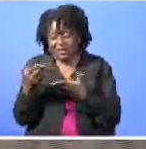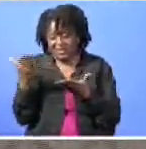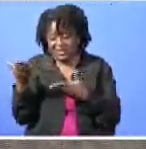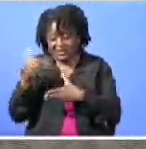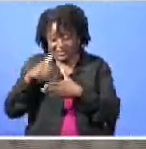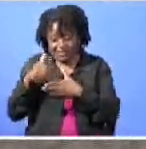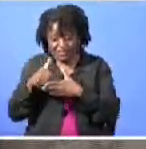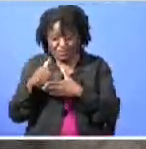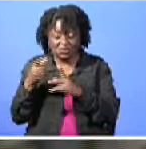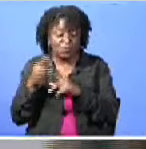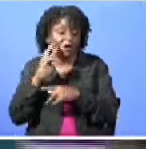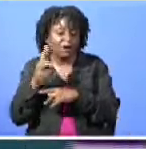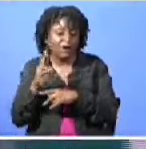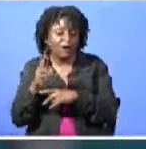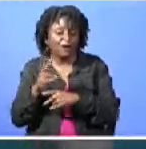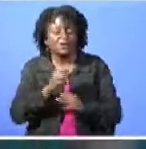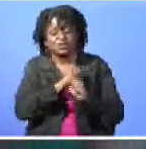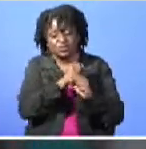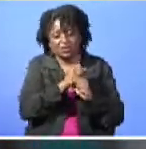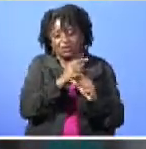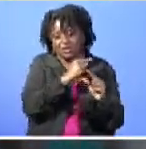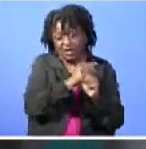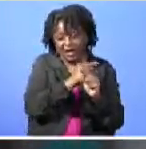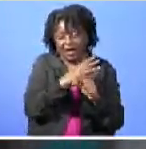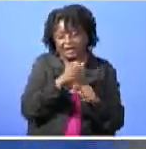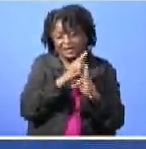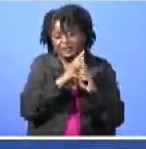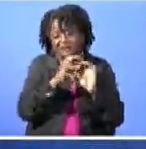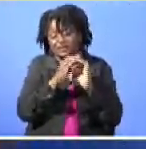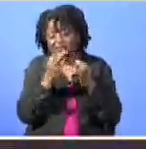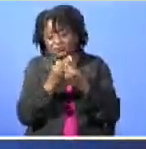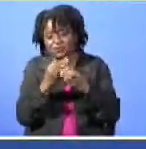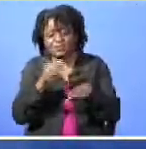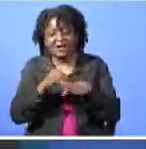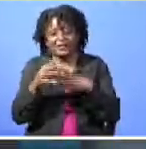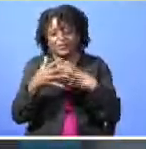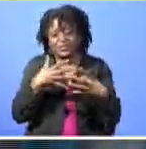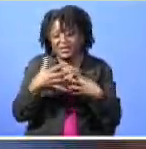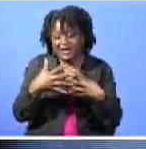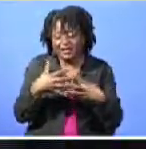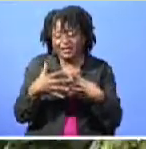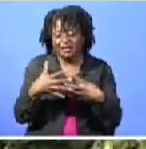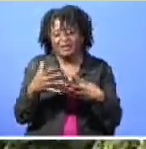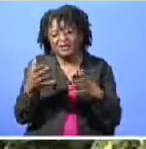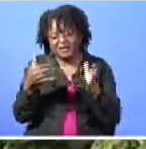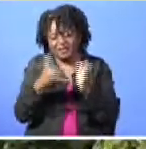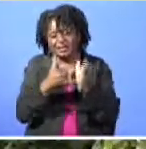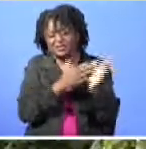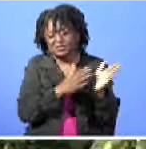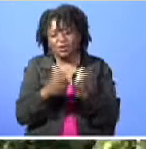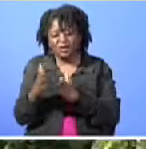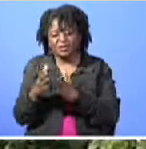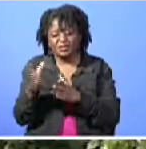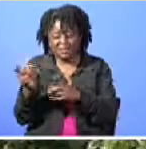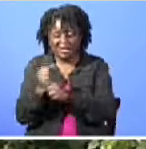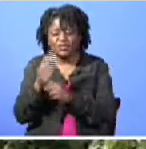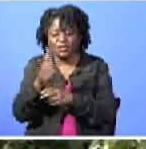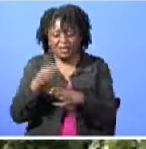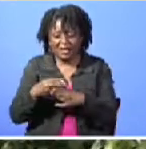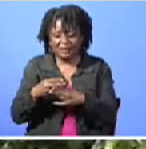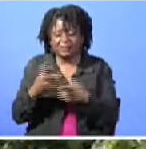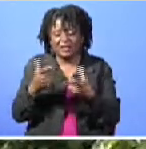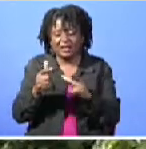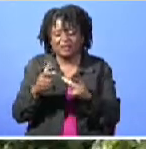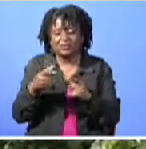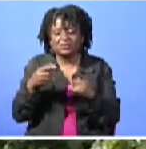gate, defense forceman, and it's quite organized. They get your name and they allow you to send items in, and items are